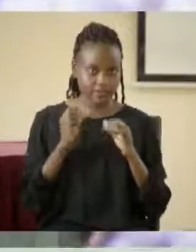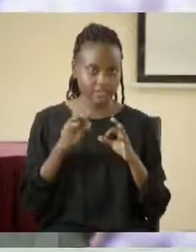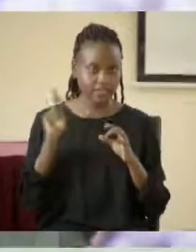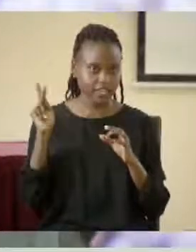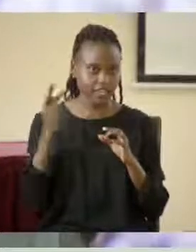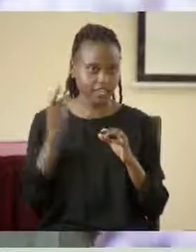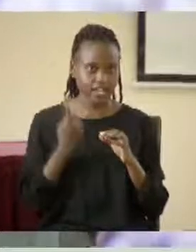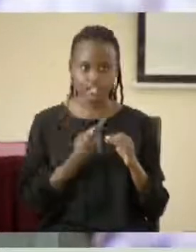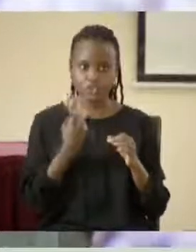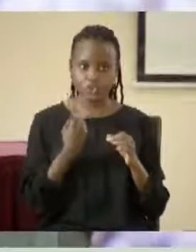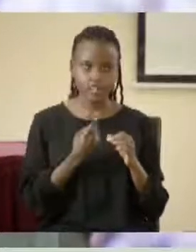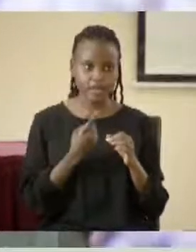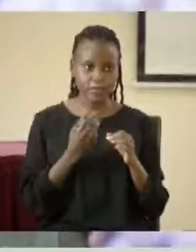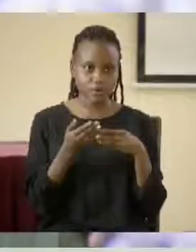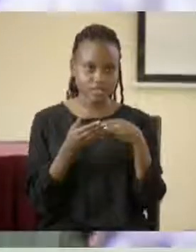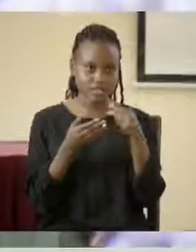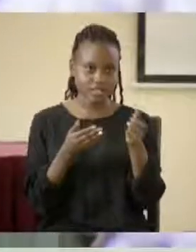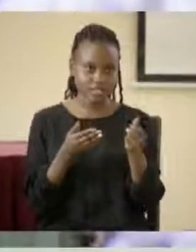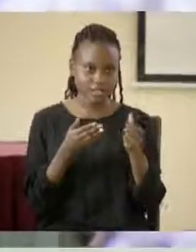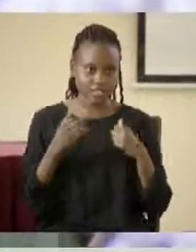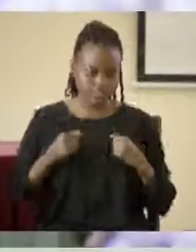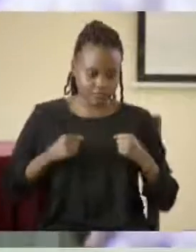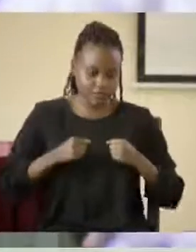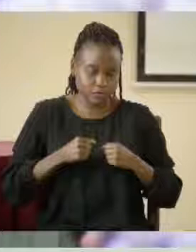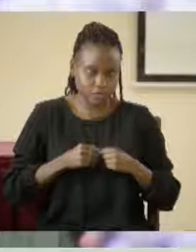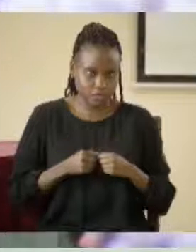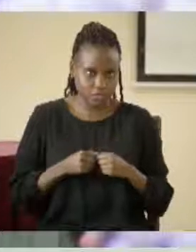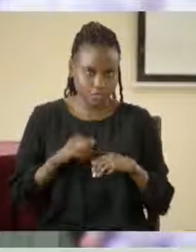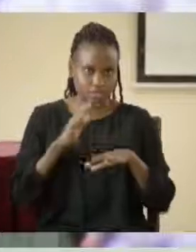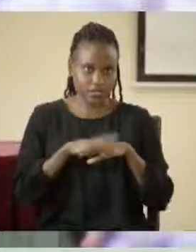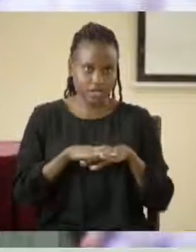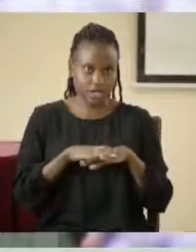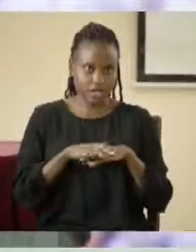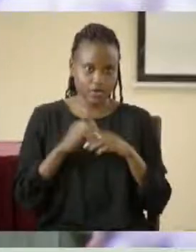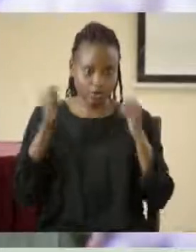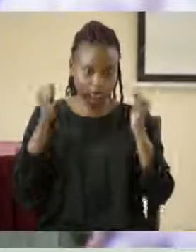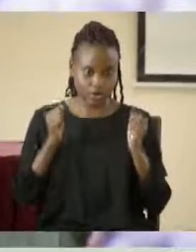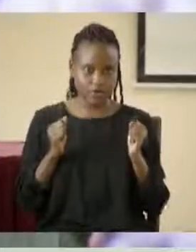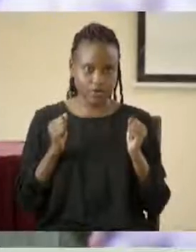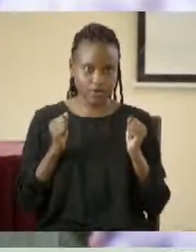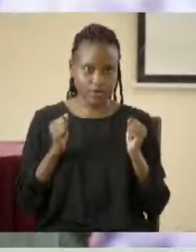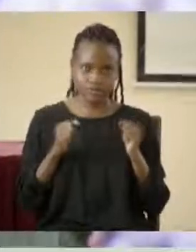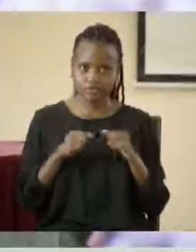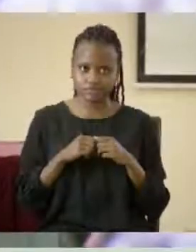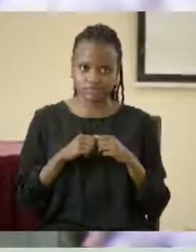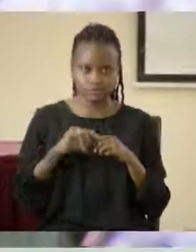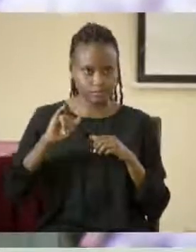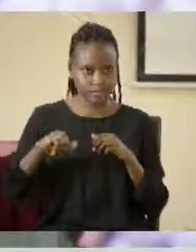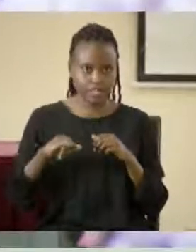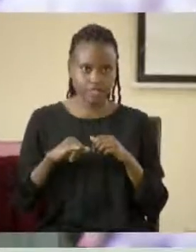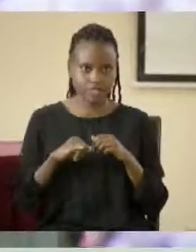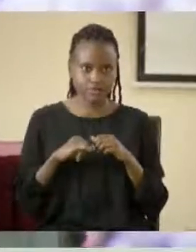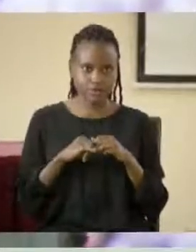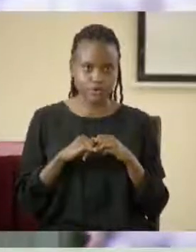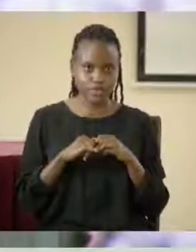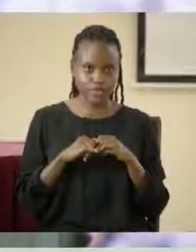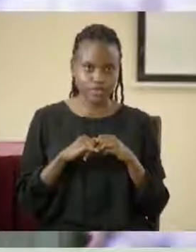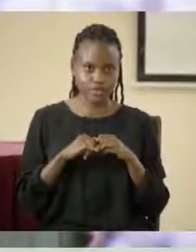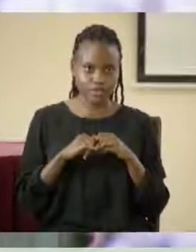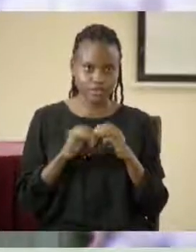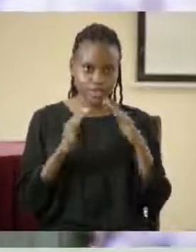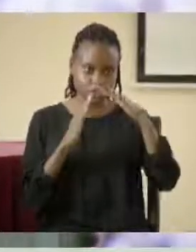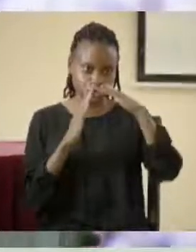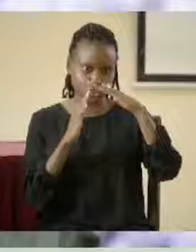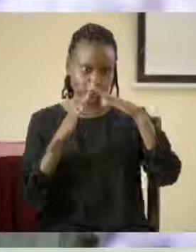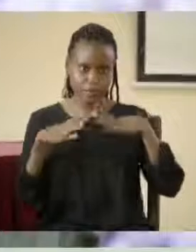just about an expensive suit and a good gown, then that is for the cream. It is